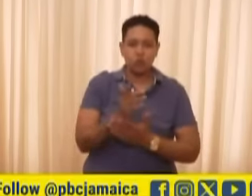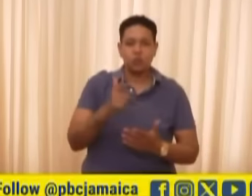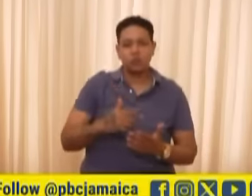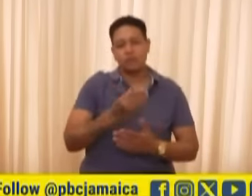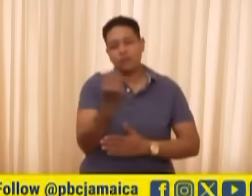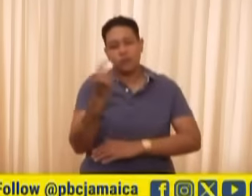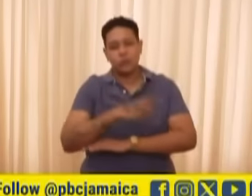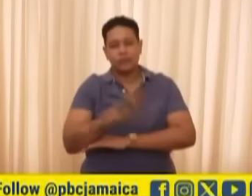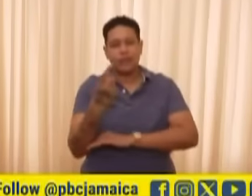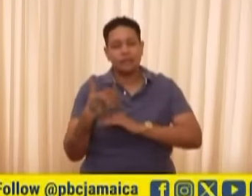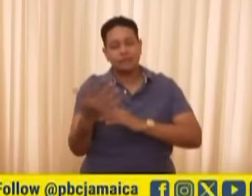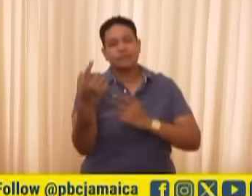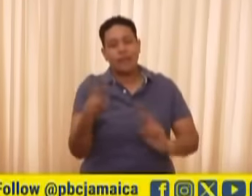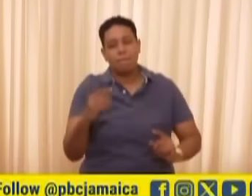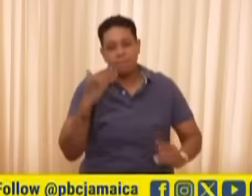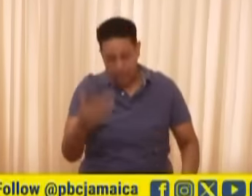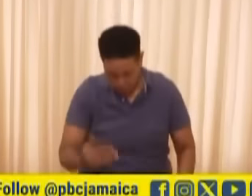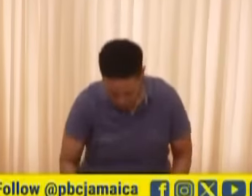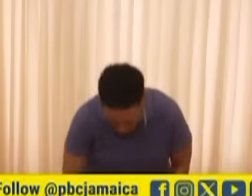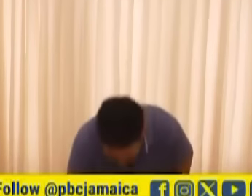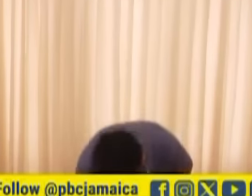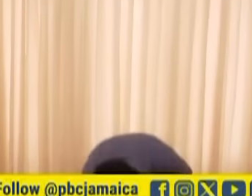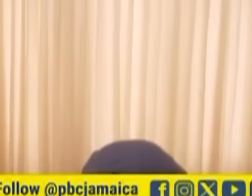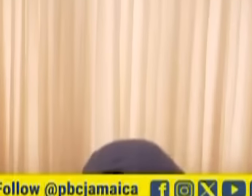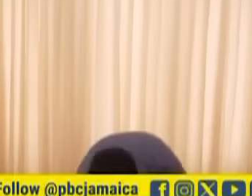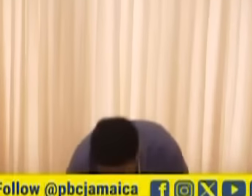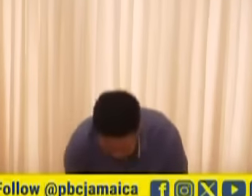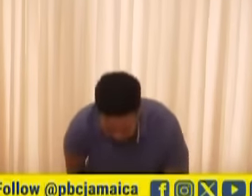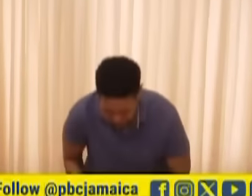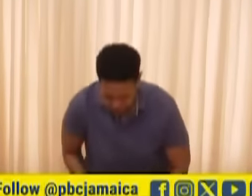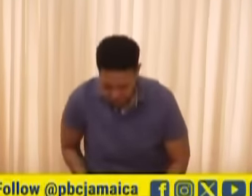the next couple of days. Thank you.